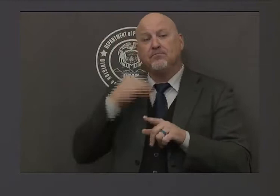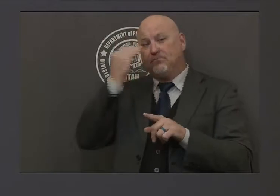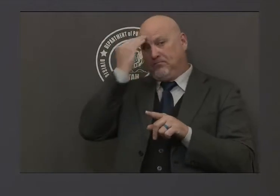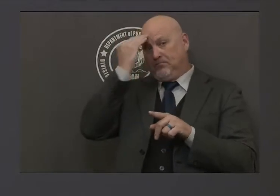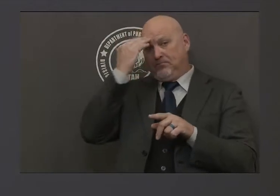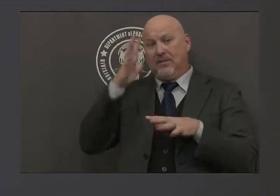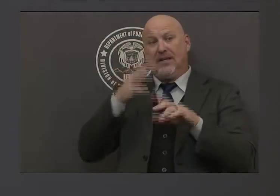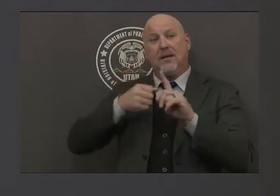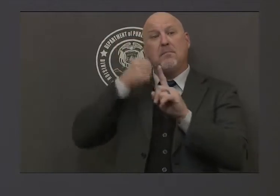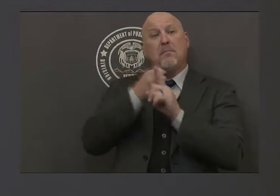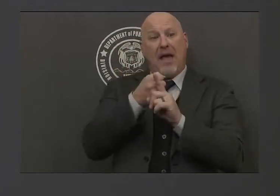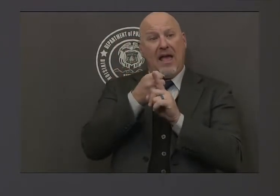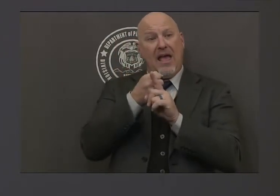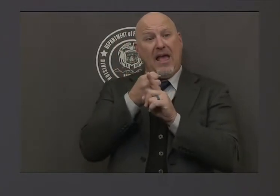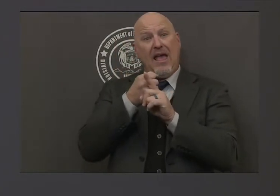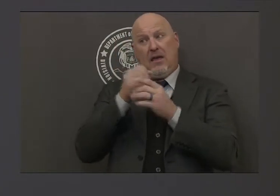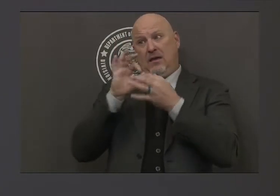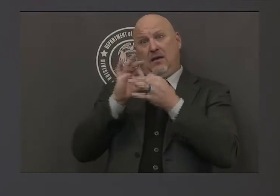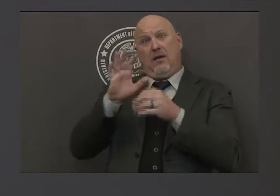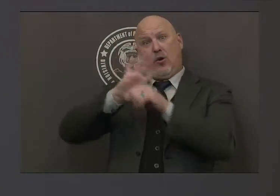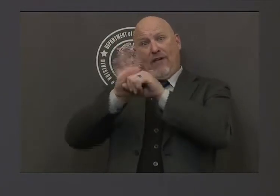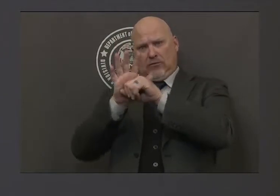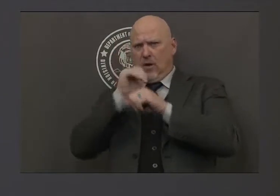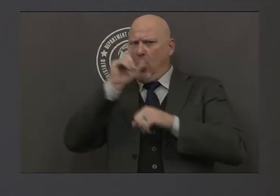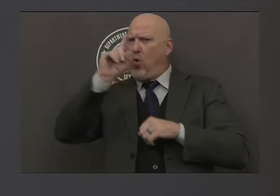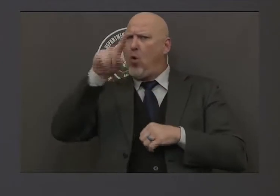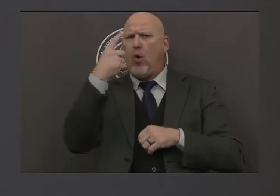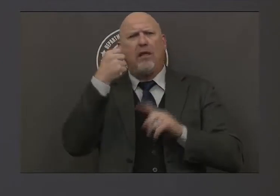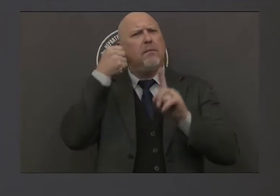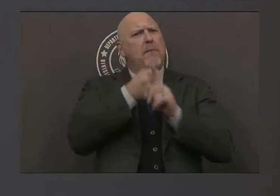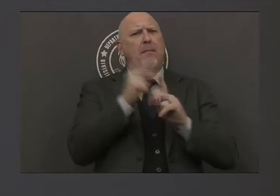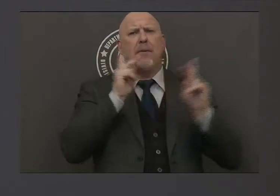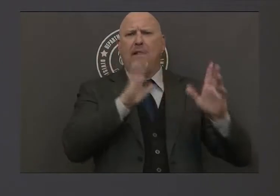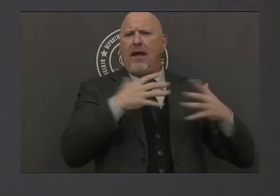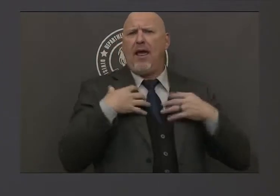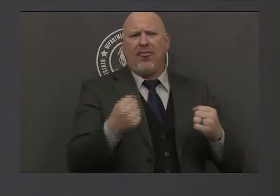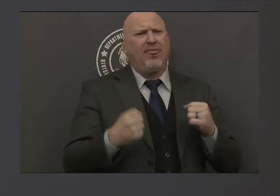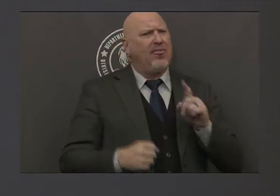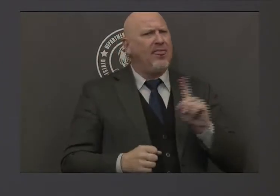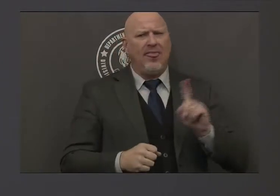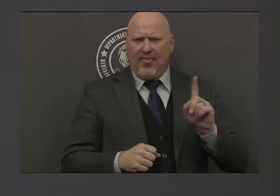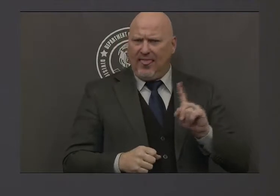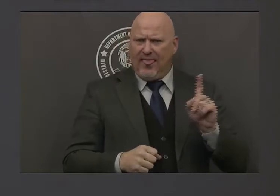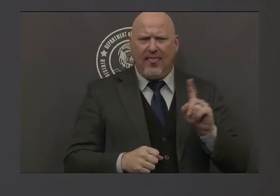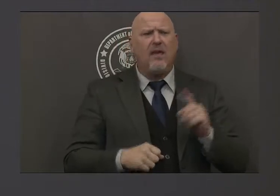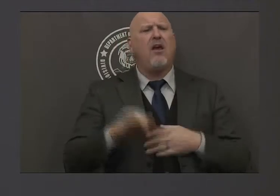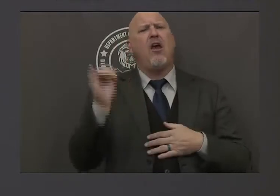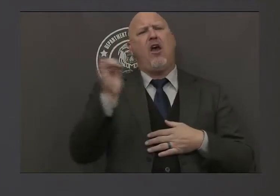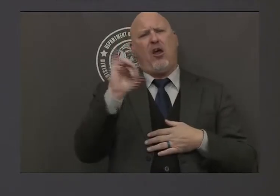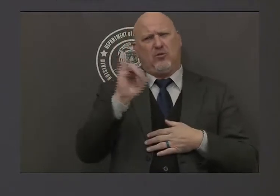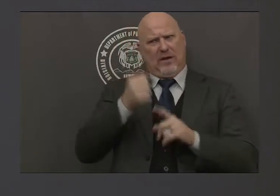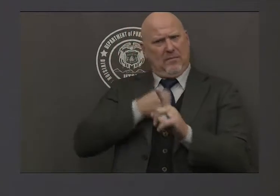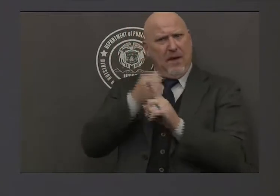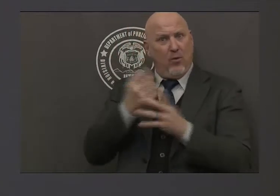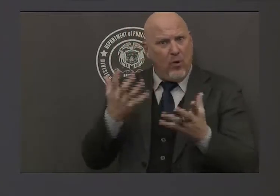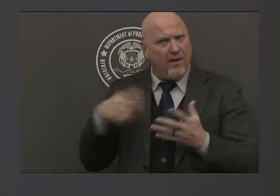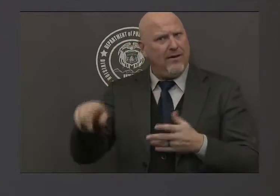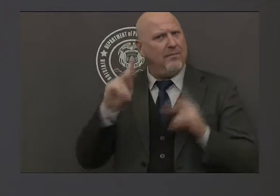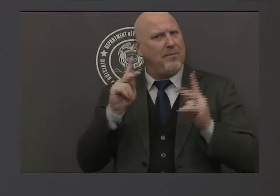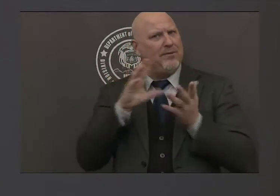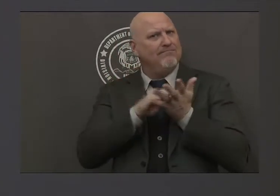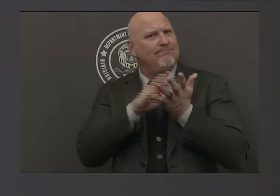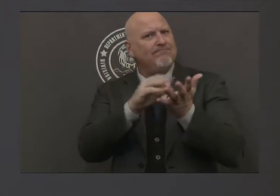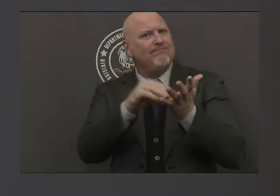side. They are related, especially on the education side, and teachers who have done just remarkable work over